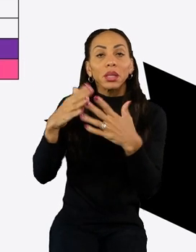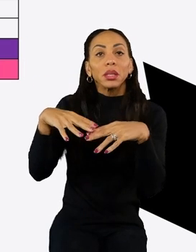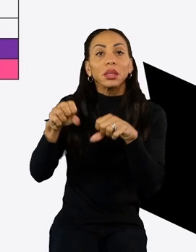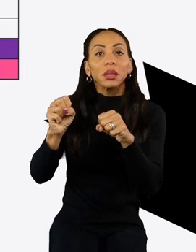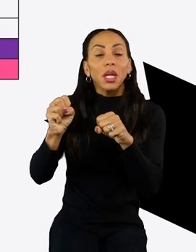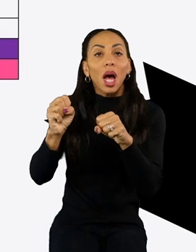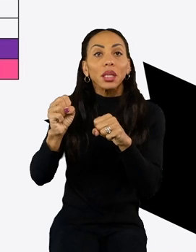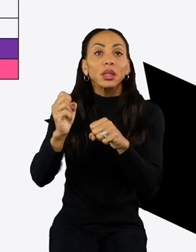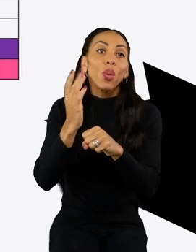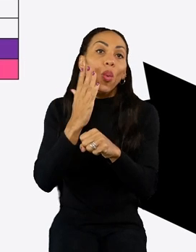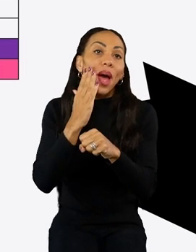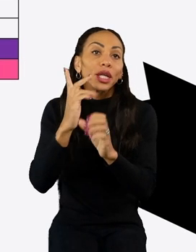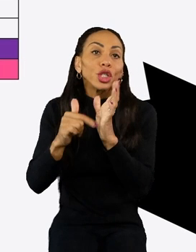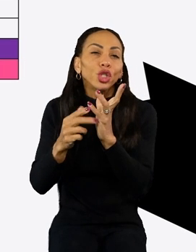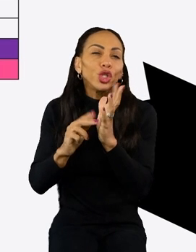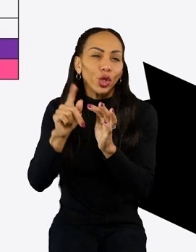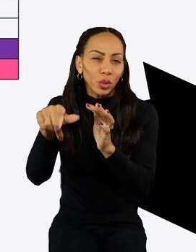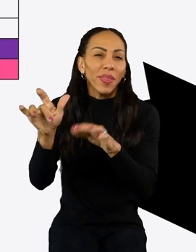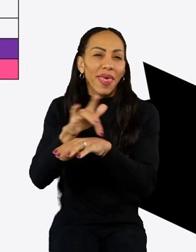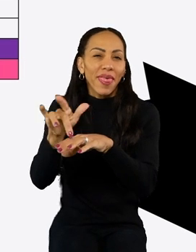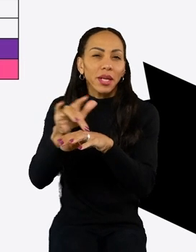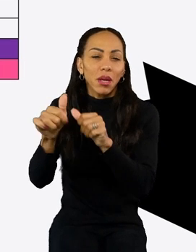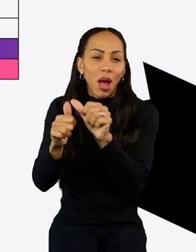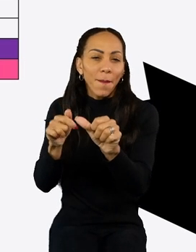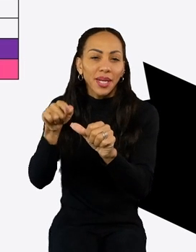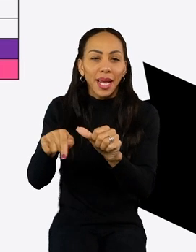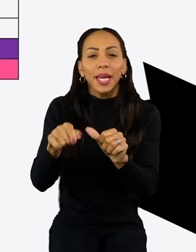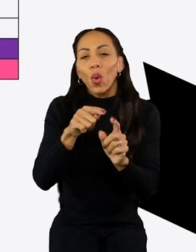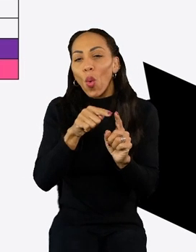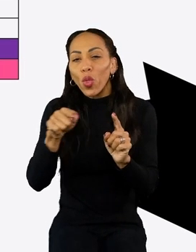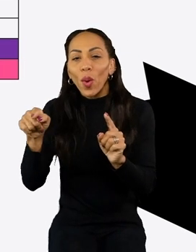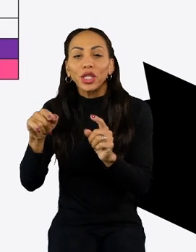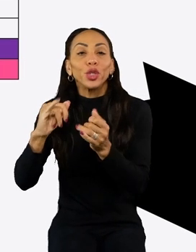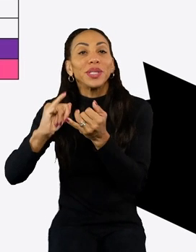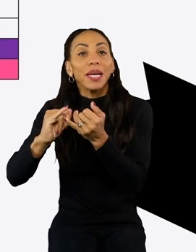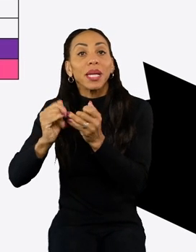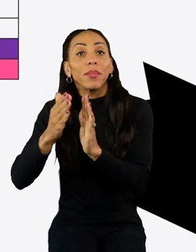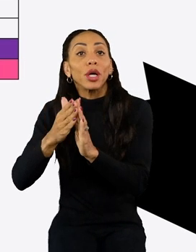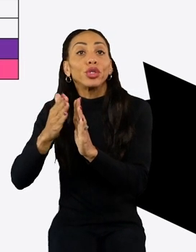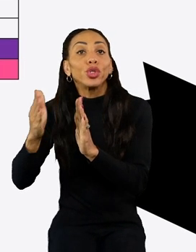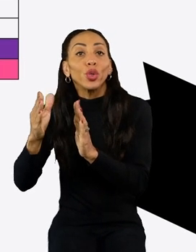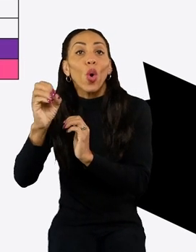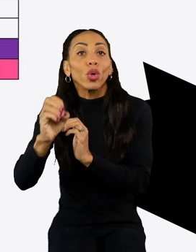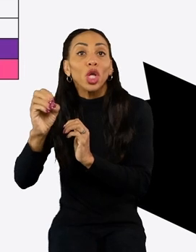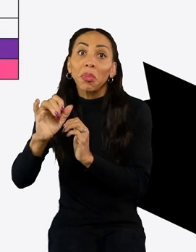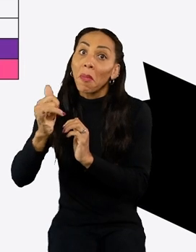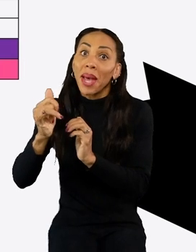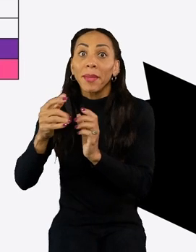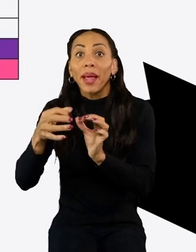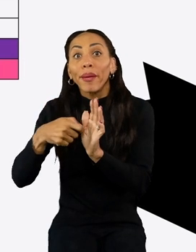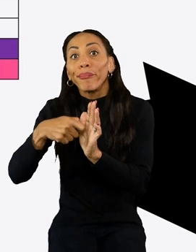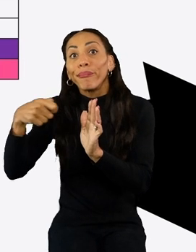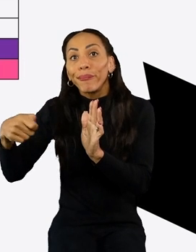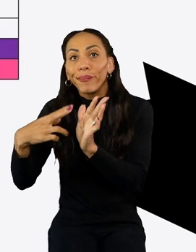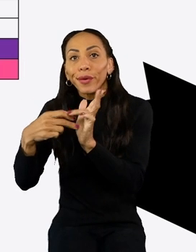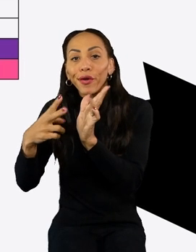starts in June and will run right the way through to September and October and into October, and